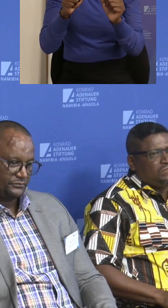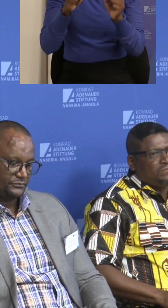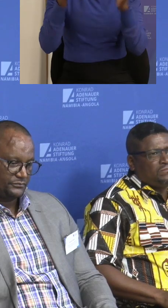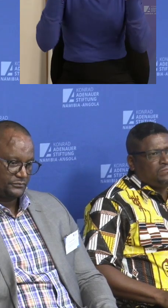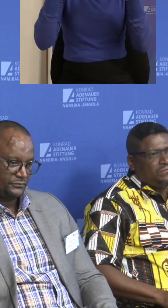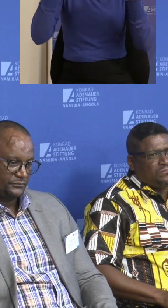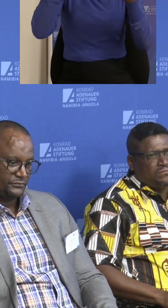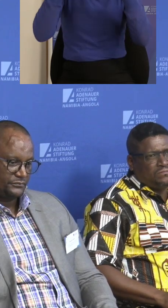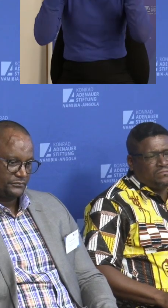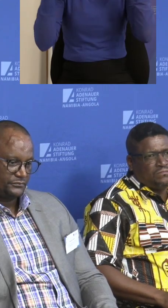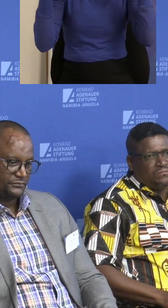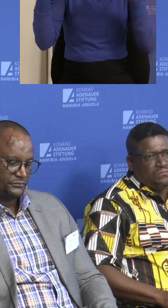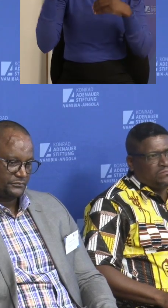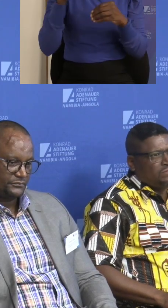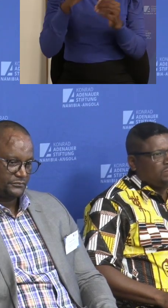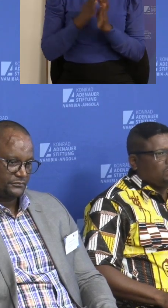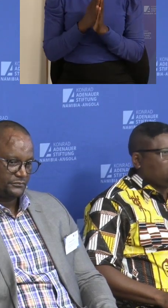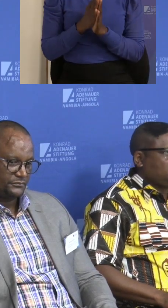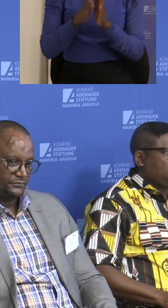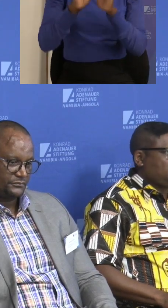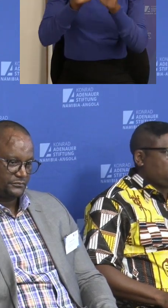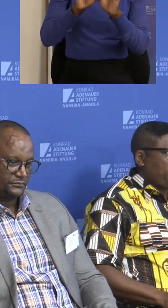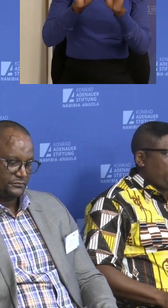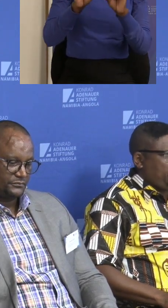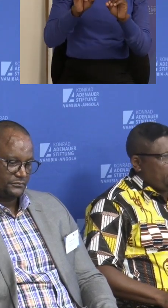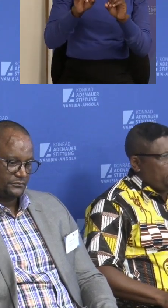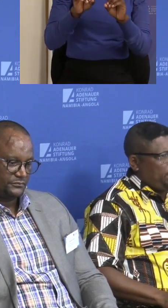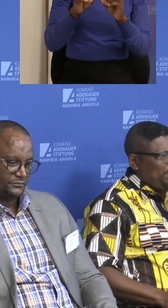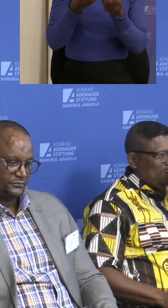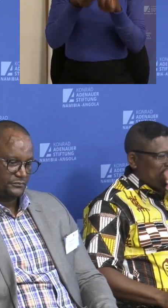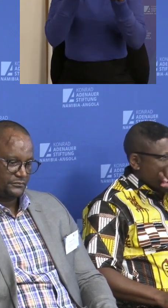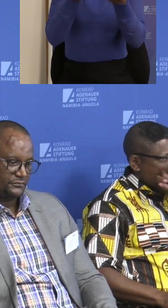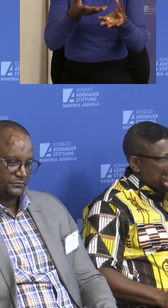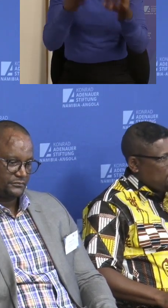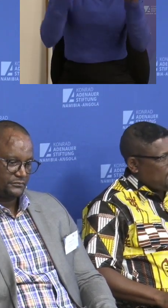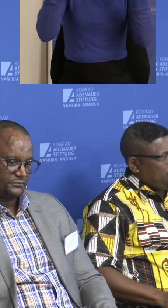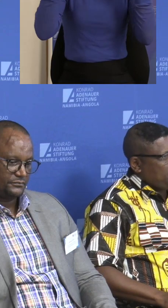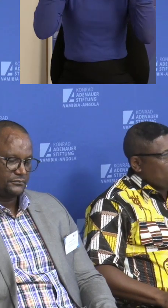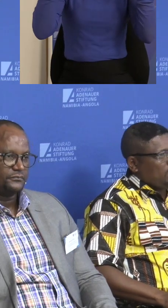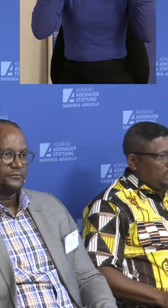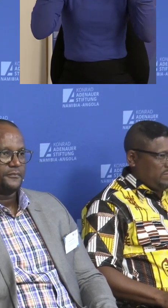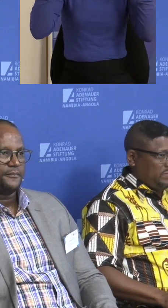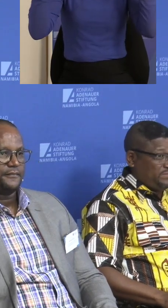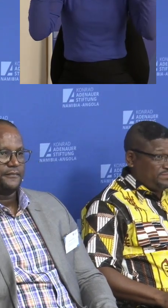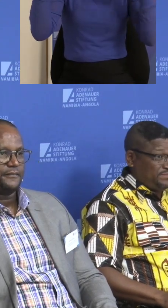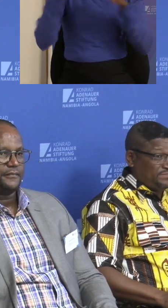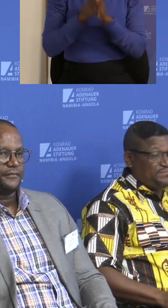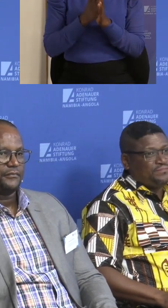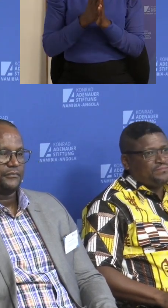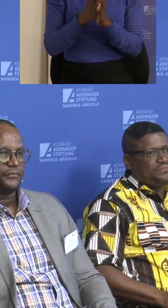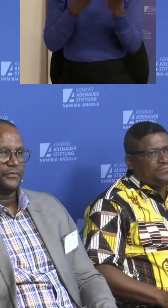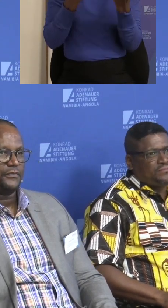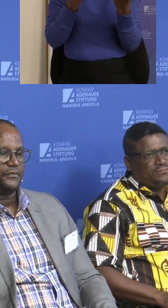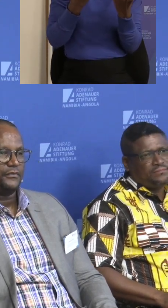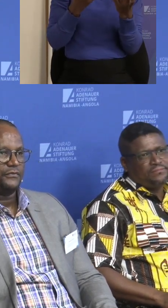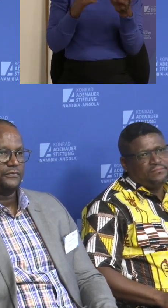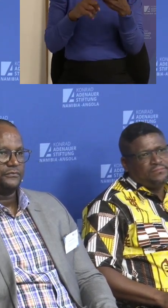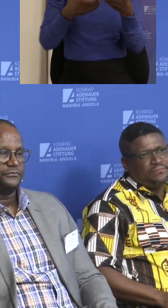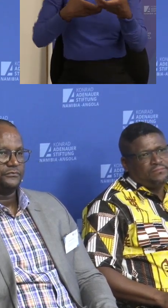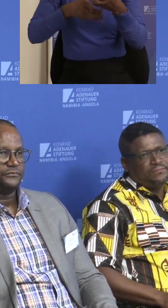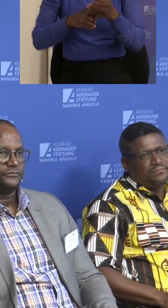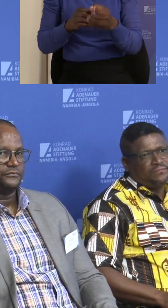tertiary system. The education provided at university does not fulfill the needs and qualification at the